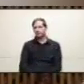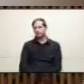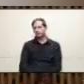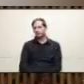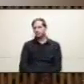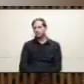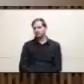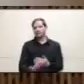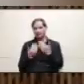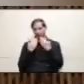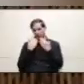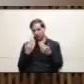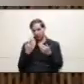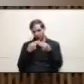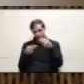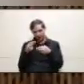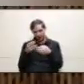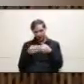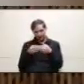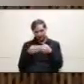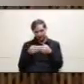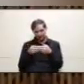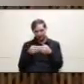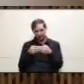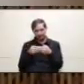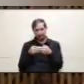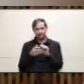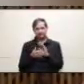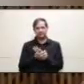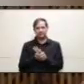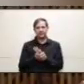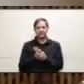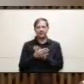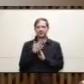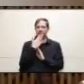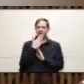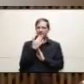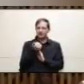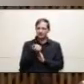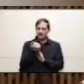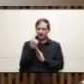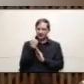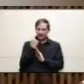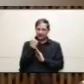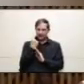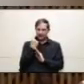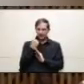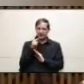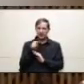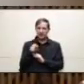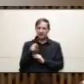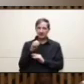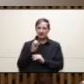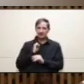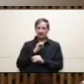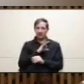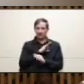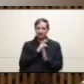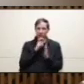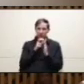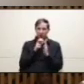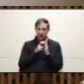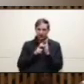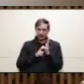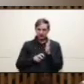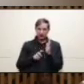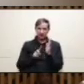Thank you, Honorable Member. Honorable Member, let's take note that the staff regulation was promulgated on the 21st